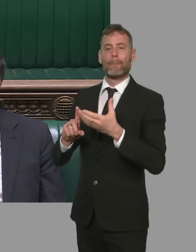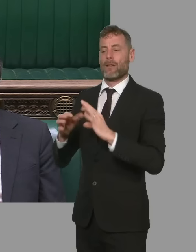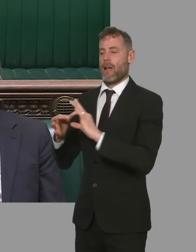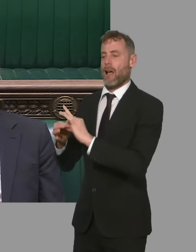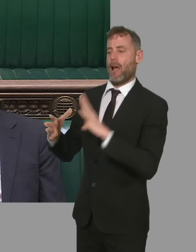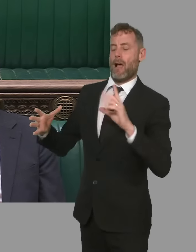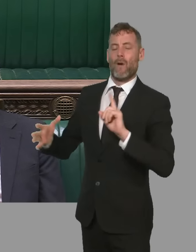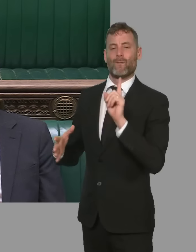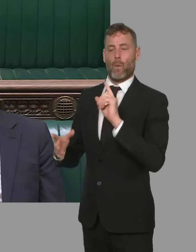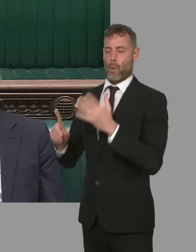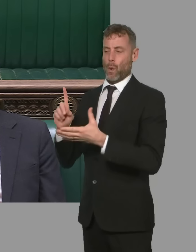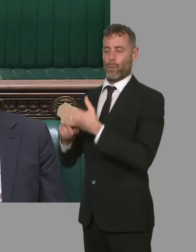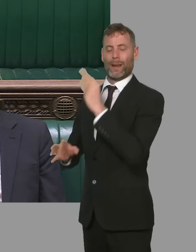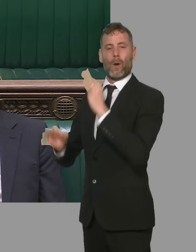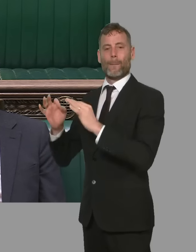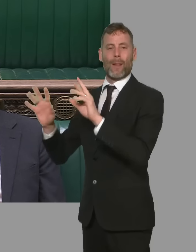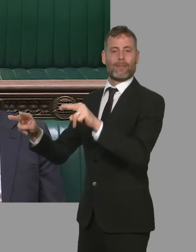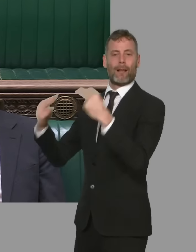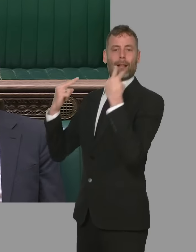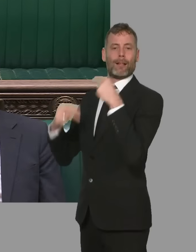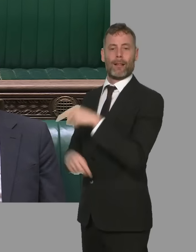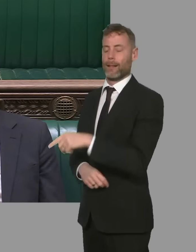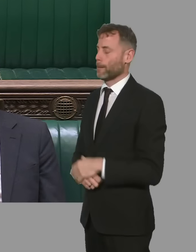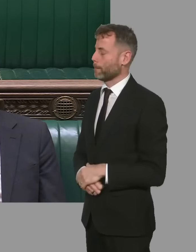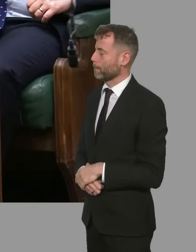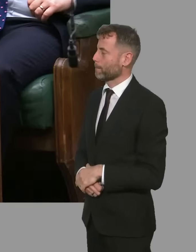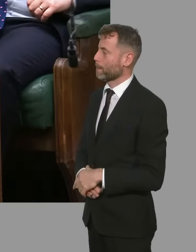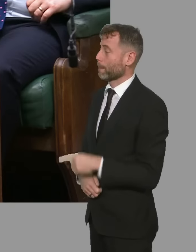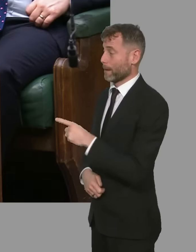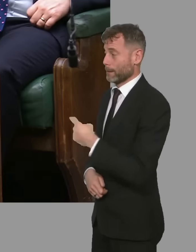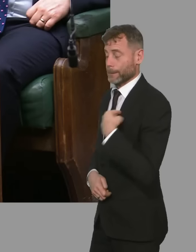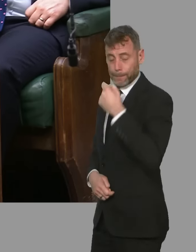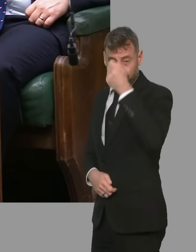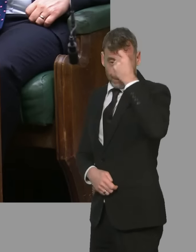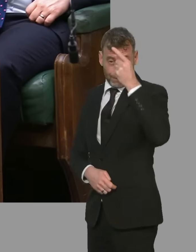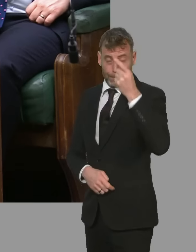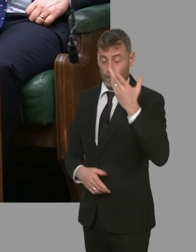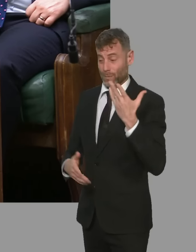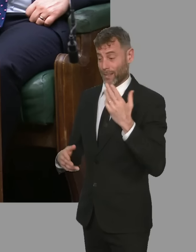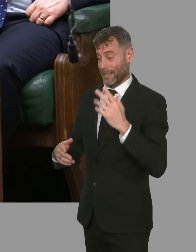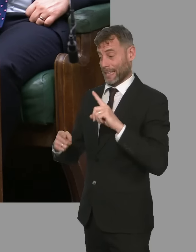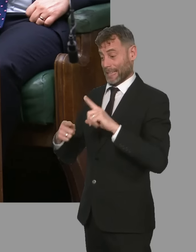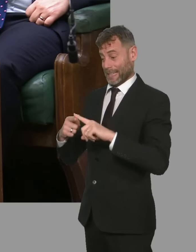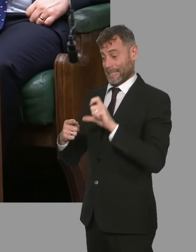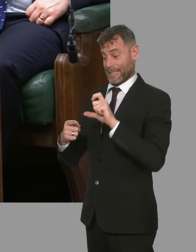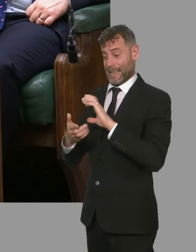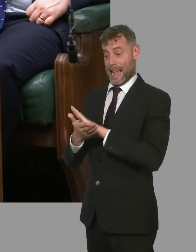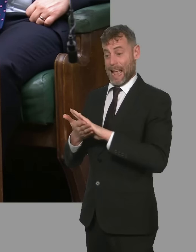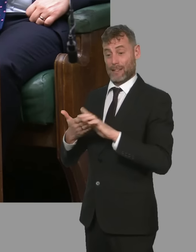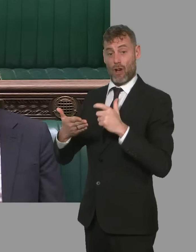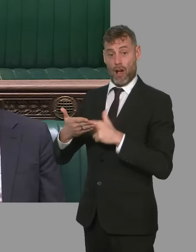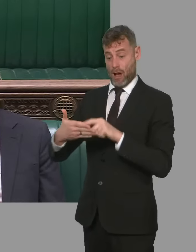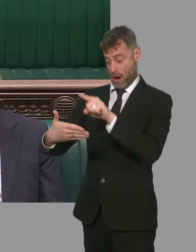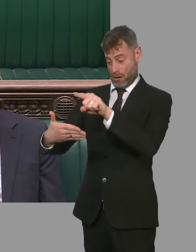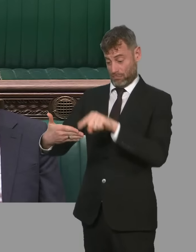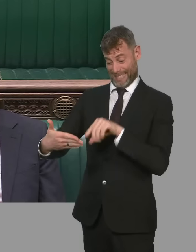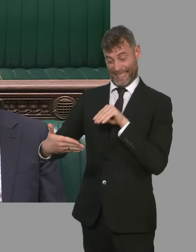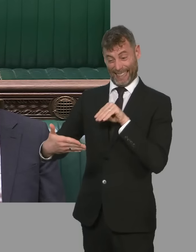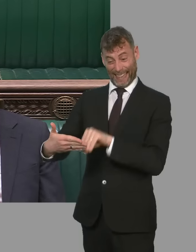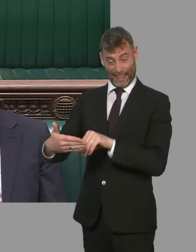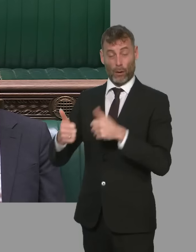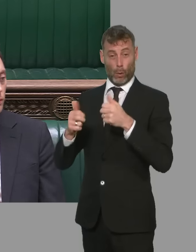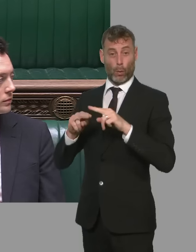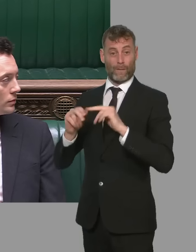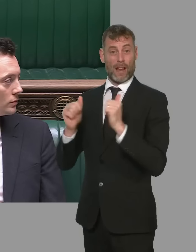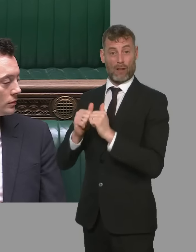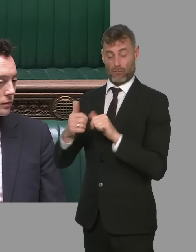ECHR from the Good Friday Agreement. It would be highly irresponsible, and I think it shows a complete lack of understanding